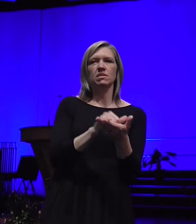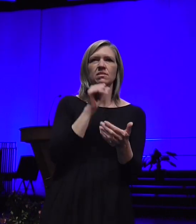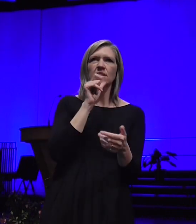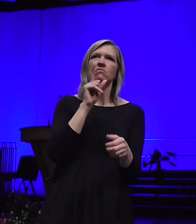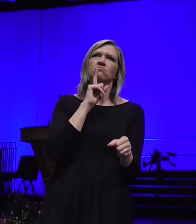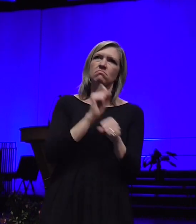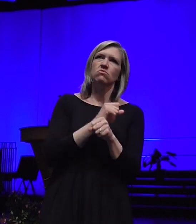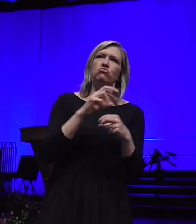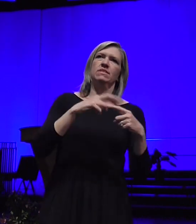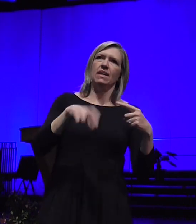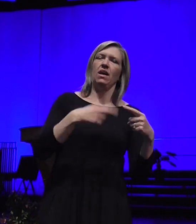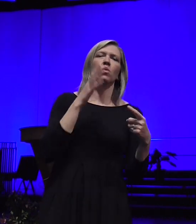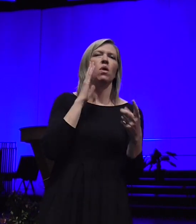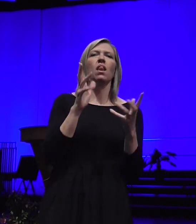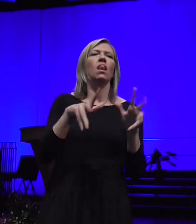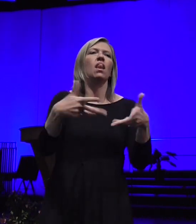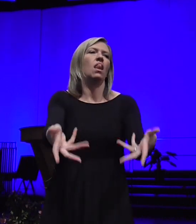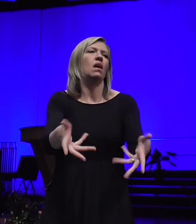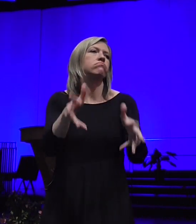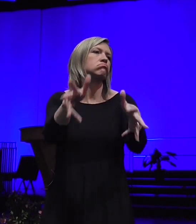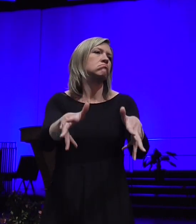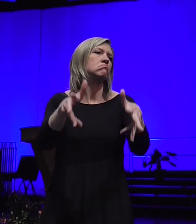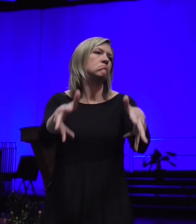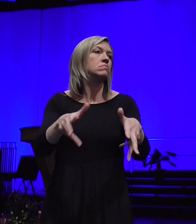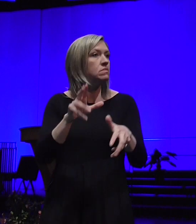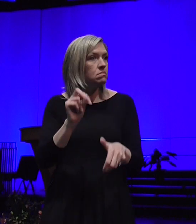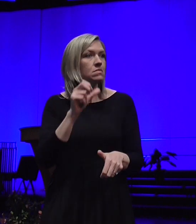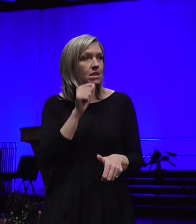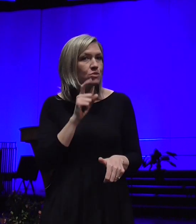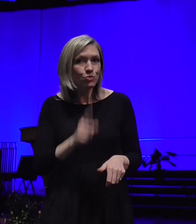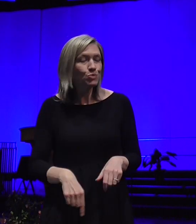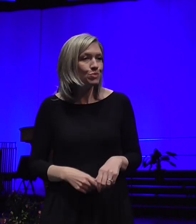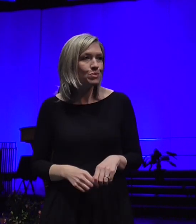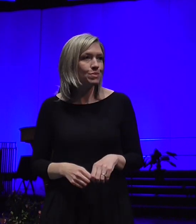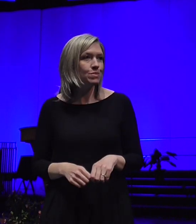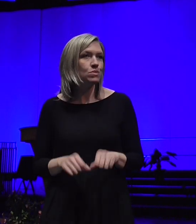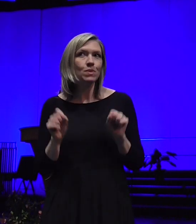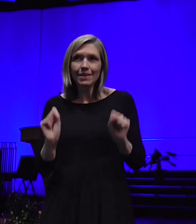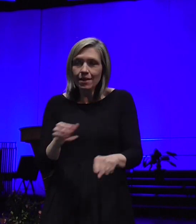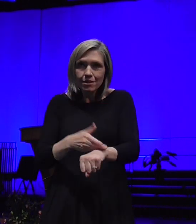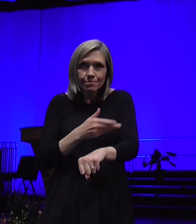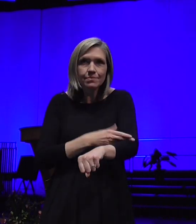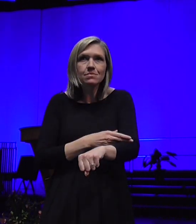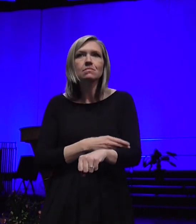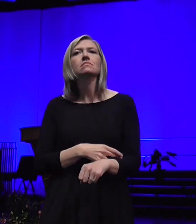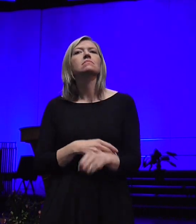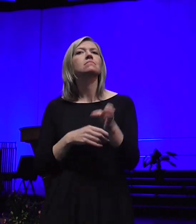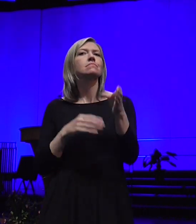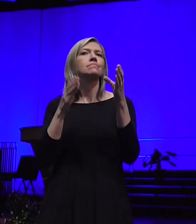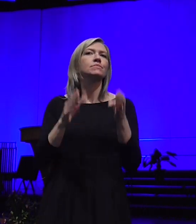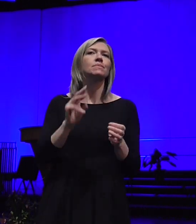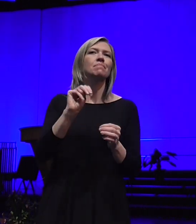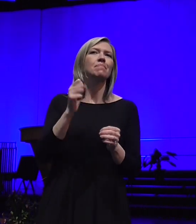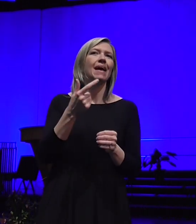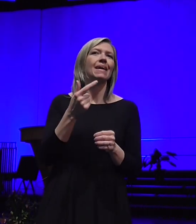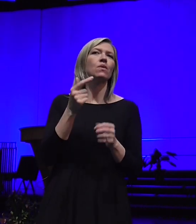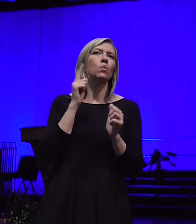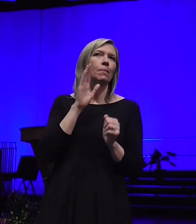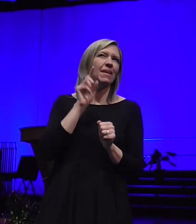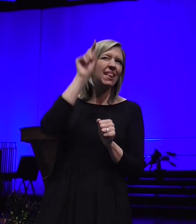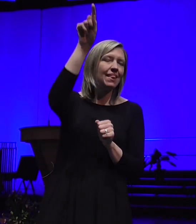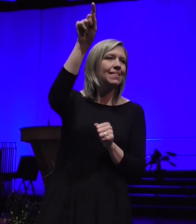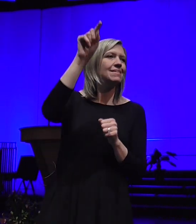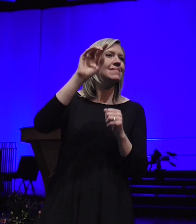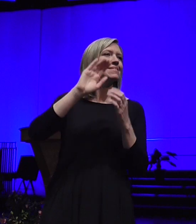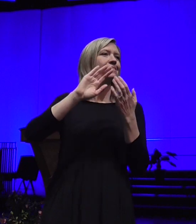anyways. That's not true, and we can get better at it. Meg will be over there today with some great